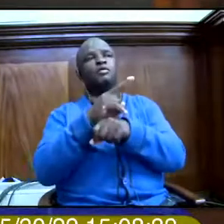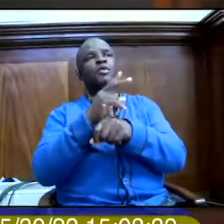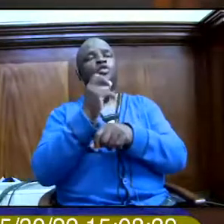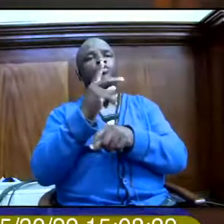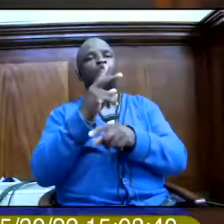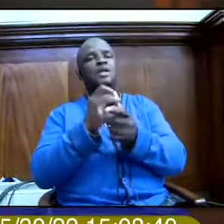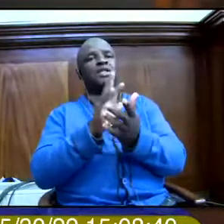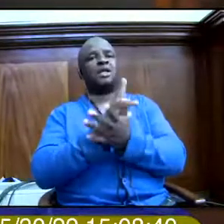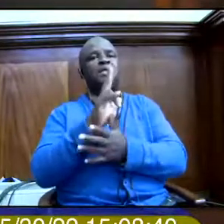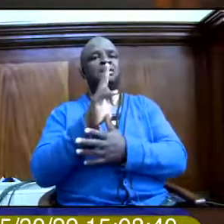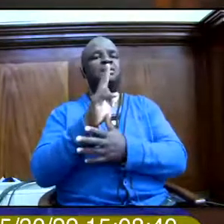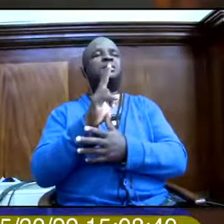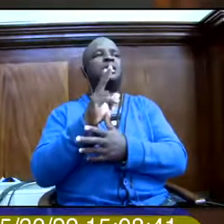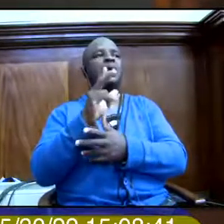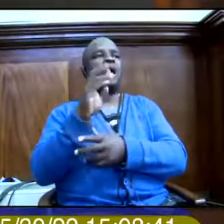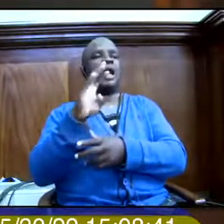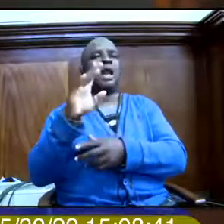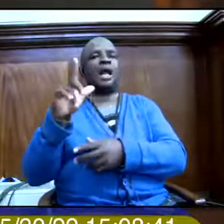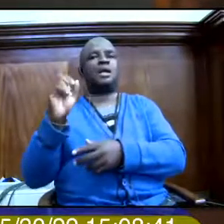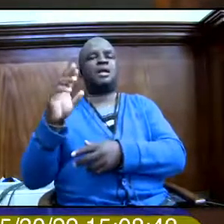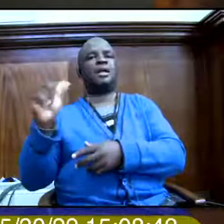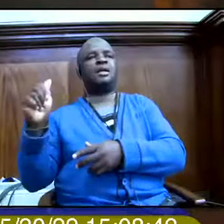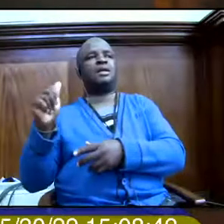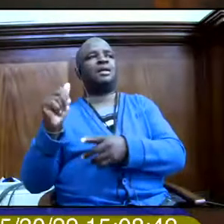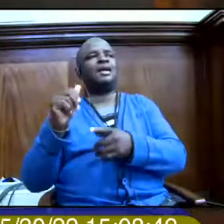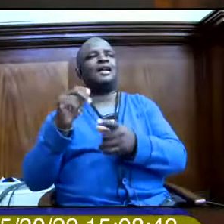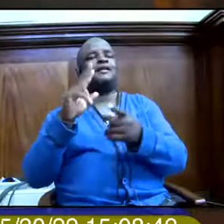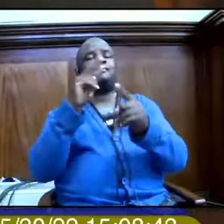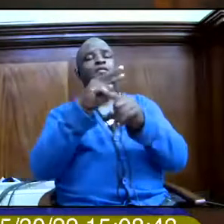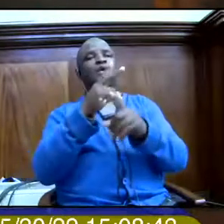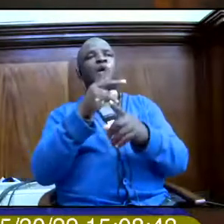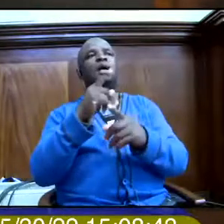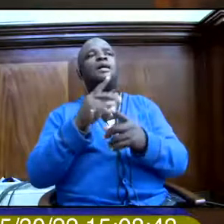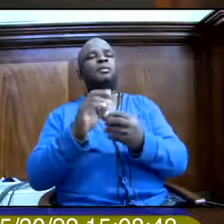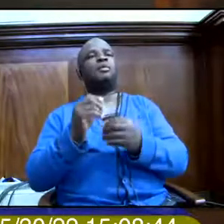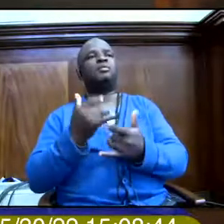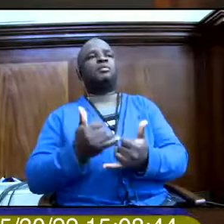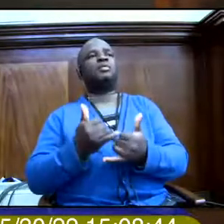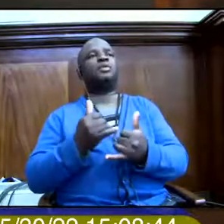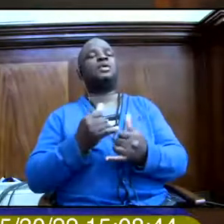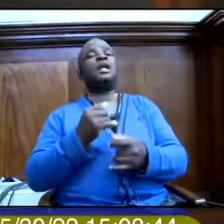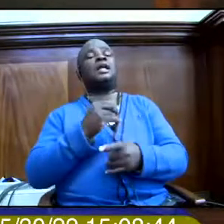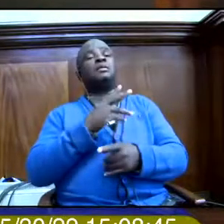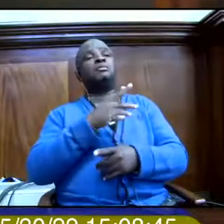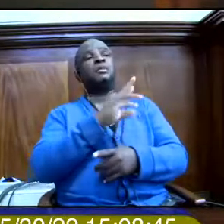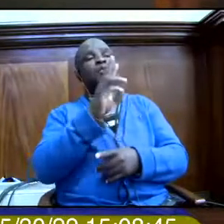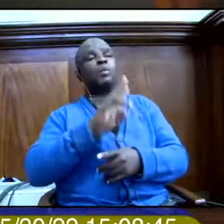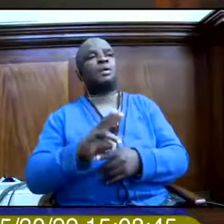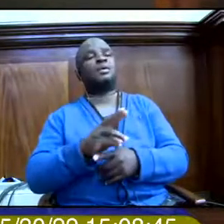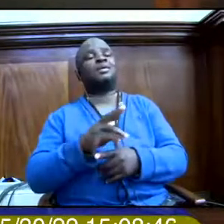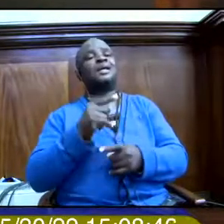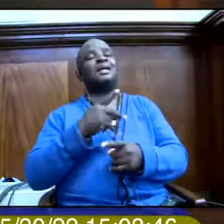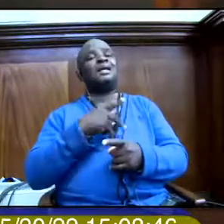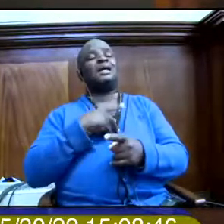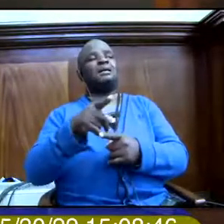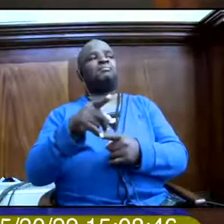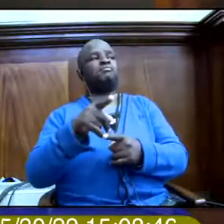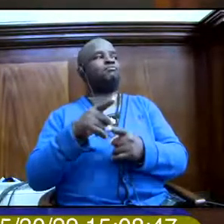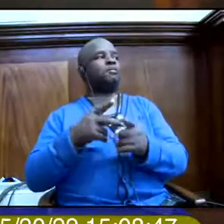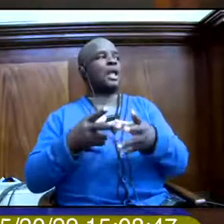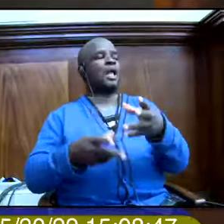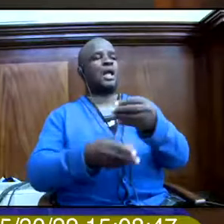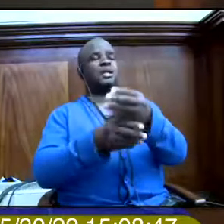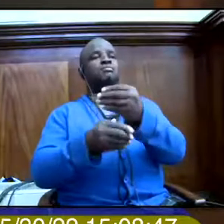lra amendments are well known it warned that amendments are unworkable and are